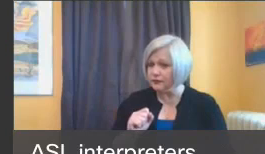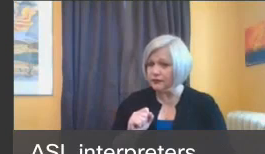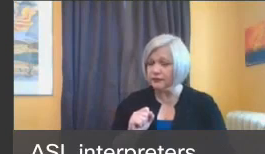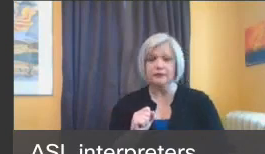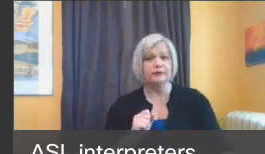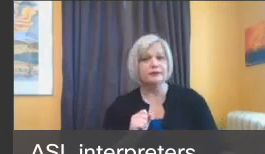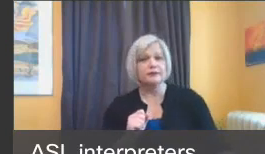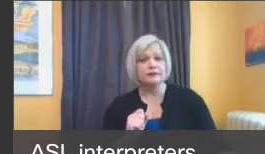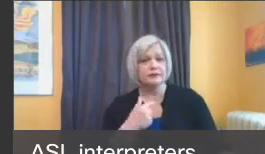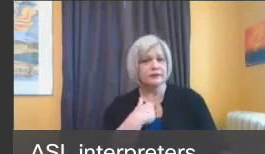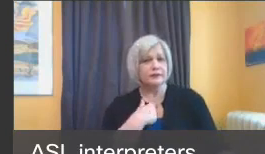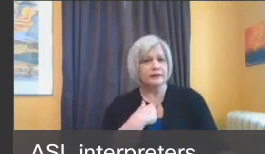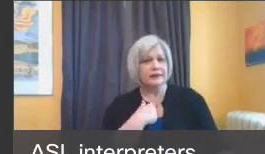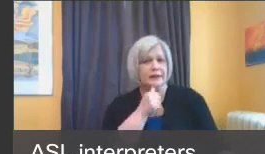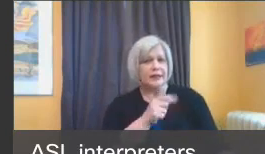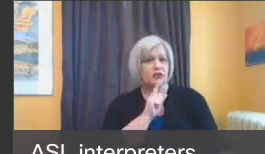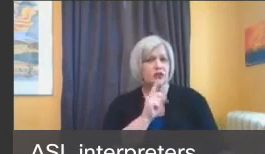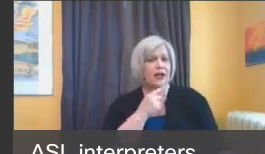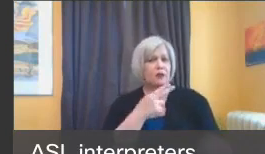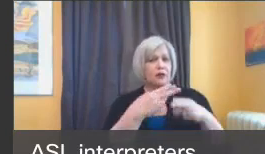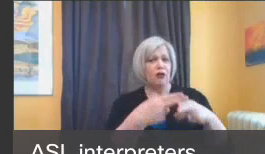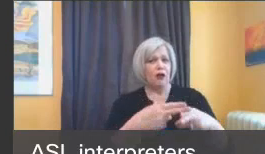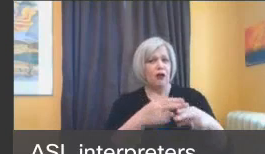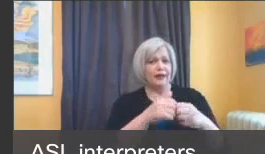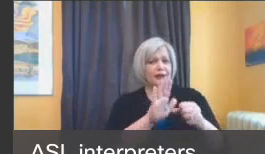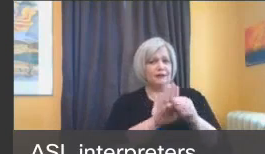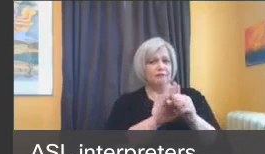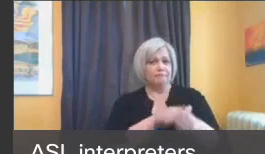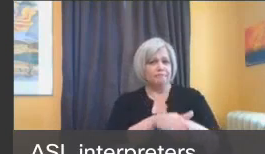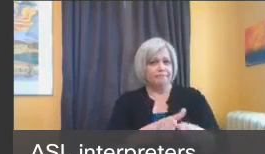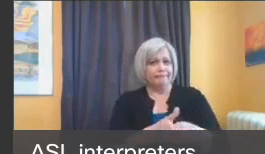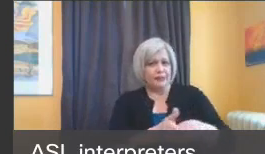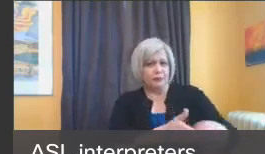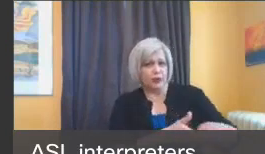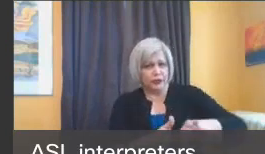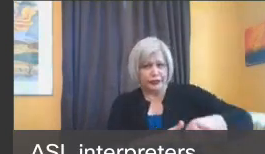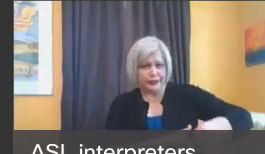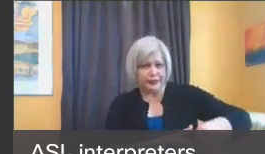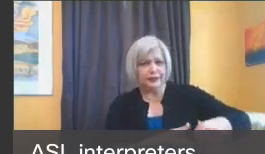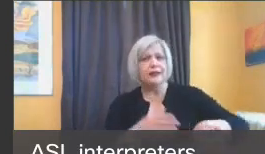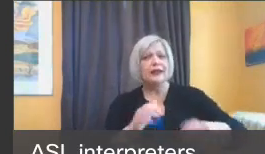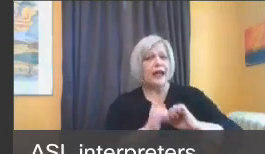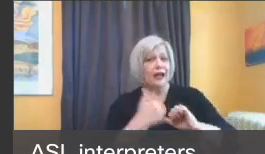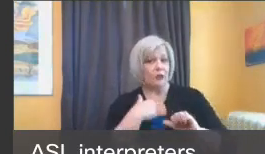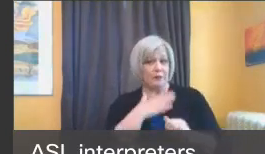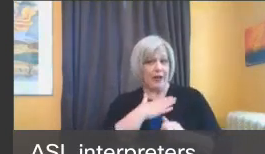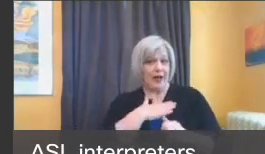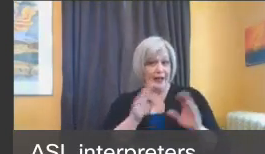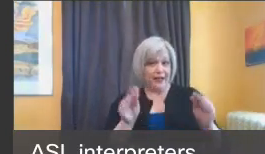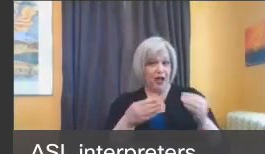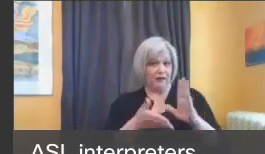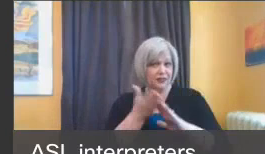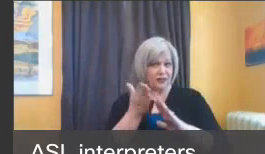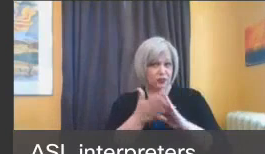I'm not sure I would characterize it as suppression the way that, I think that we are very careful in the way that we do it in my office.